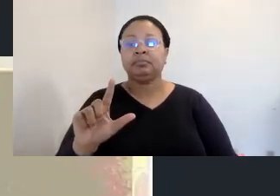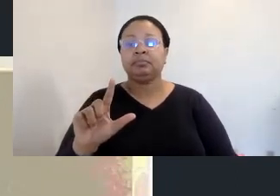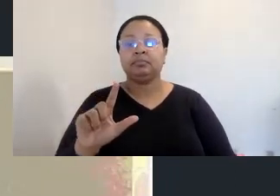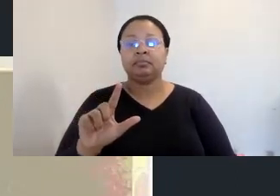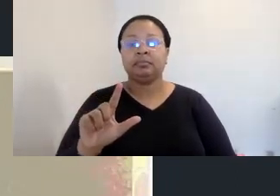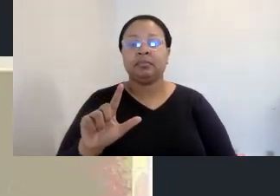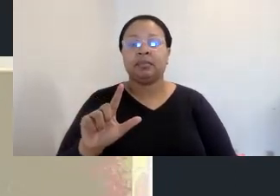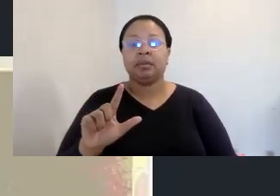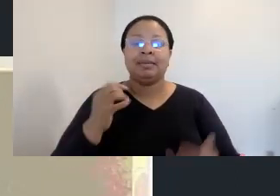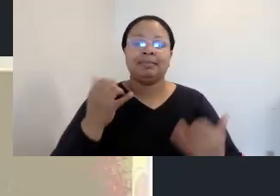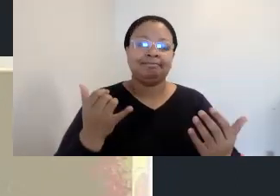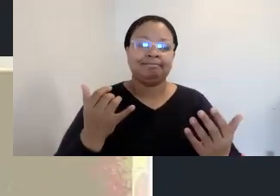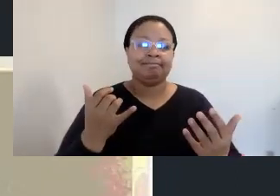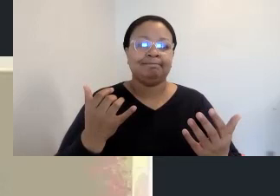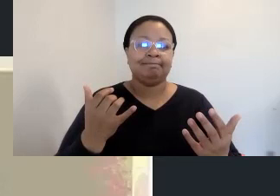the most